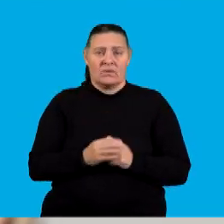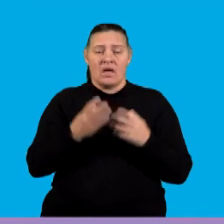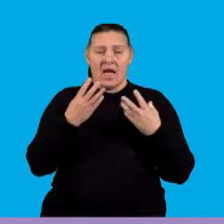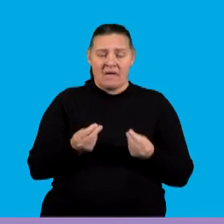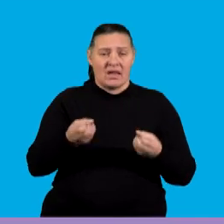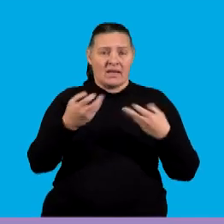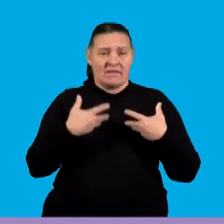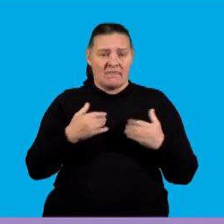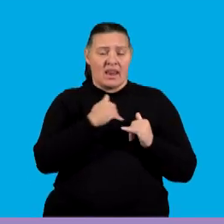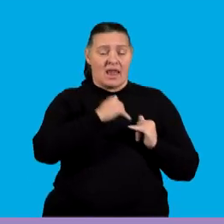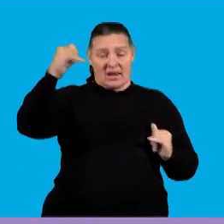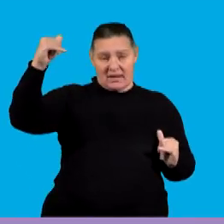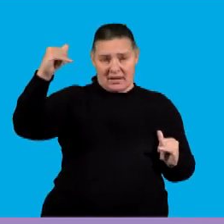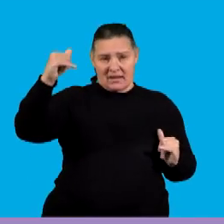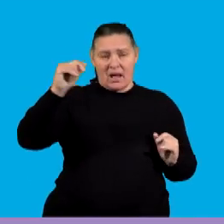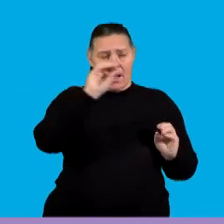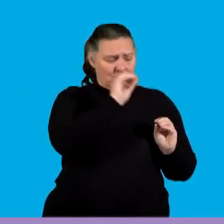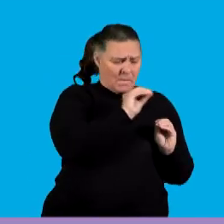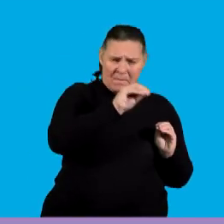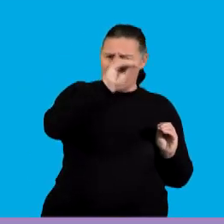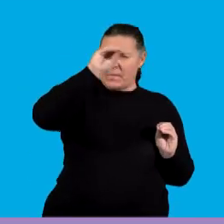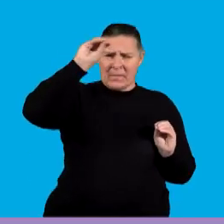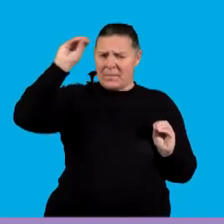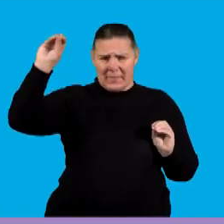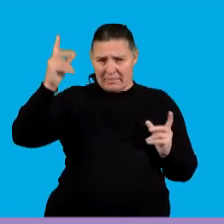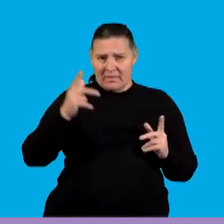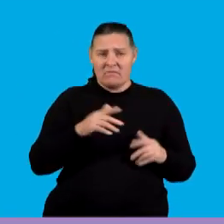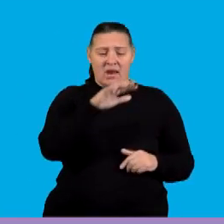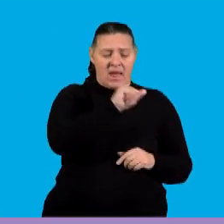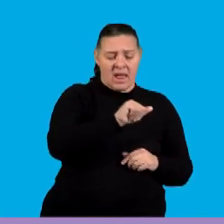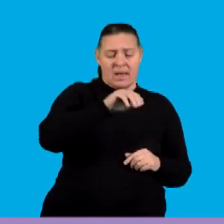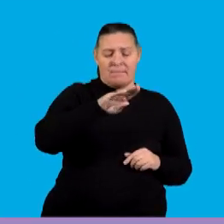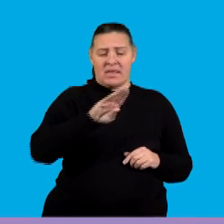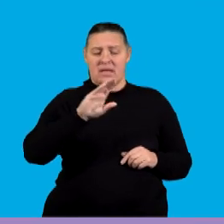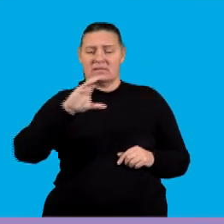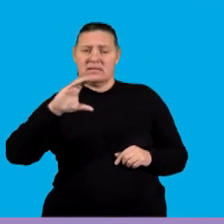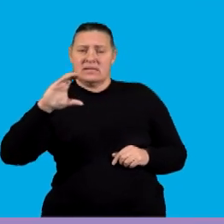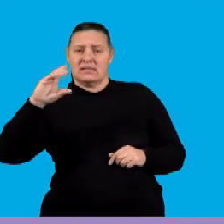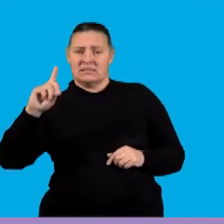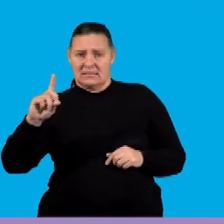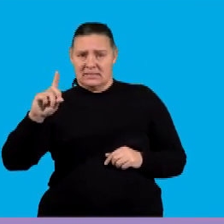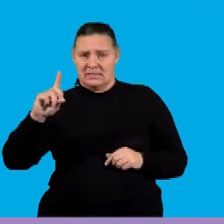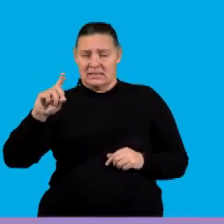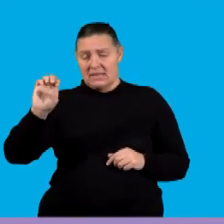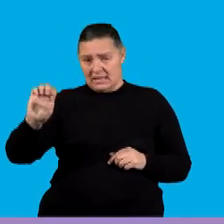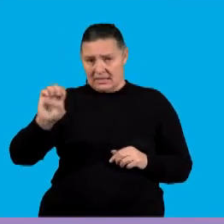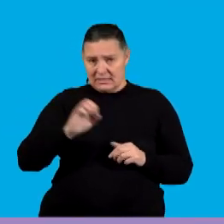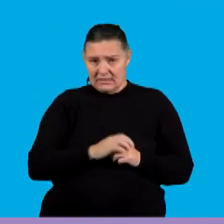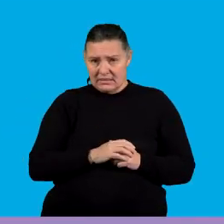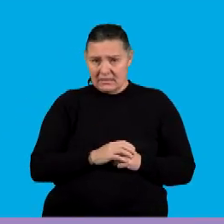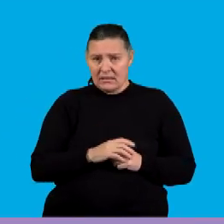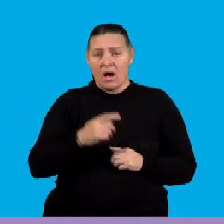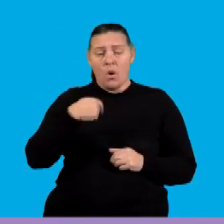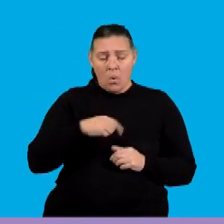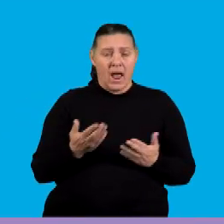question, we have been given a line with many points on it. We have point A, B, C, D, and